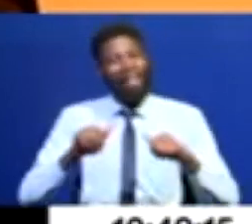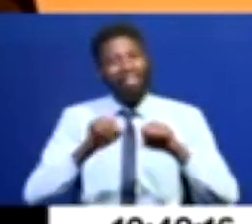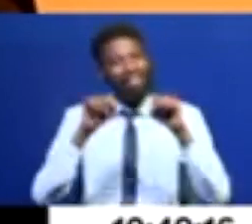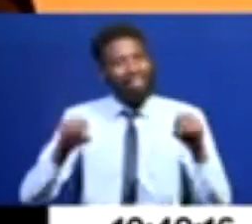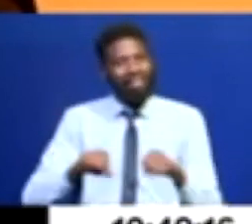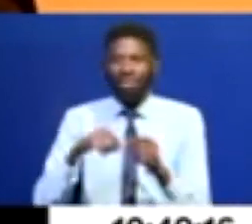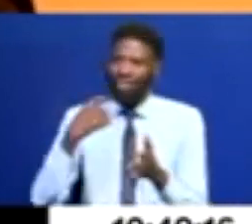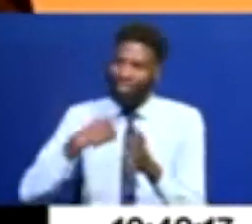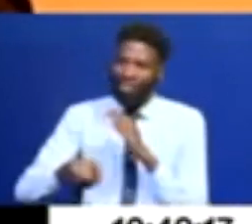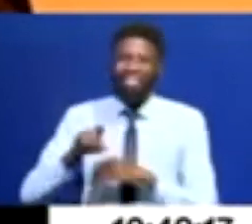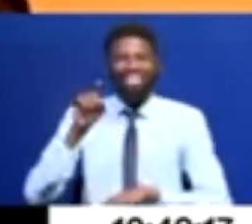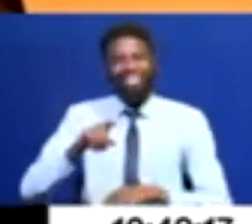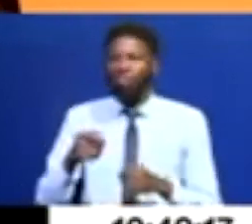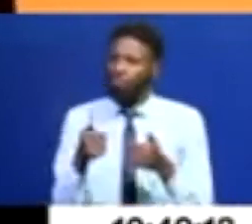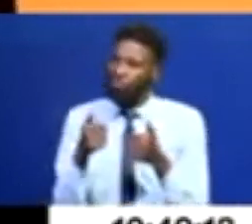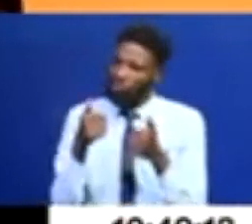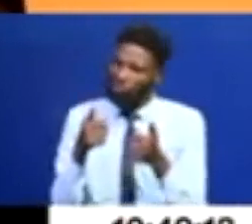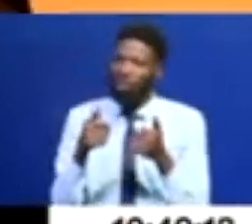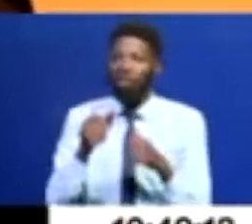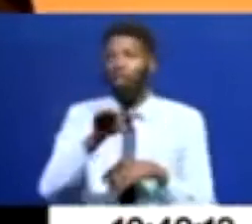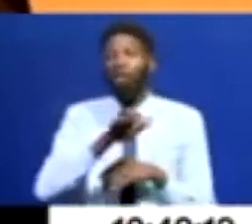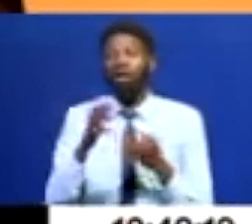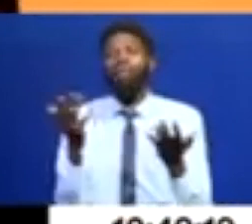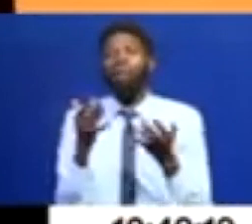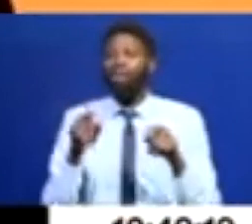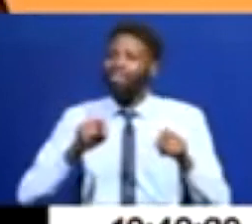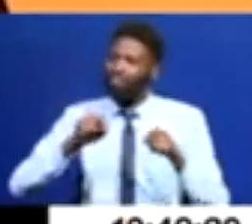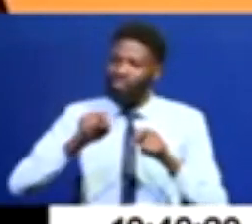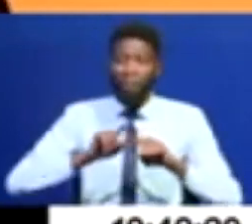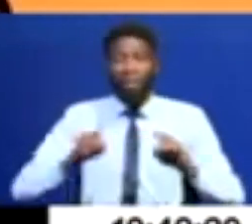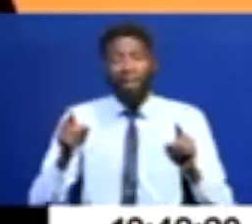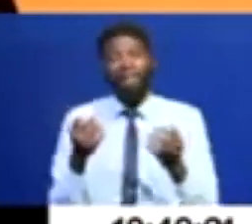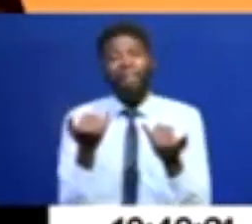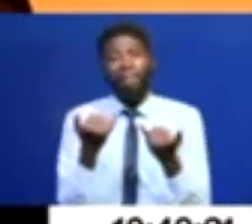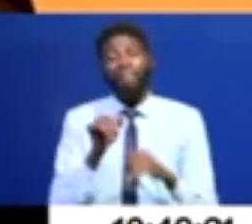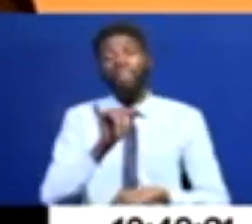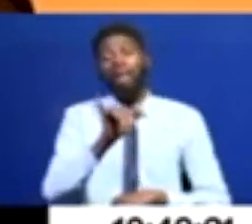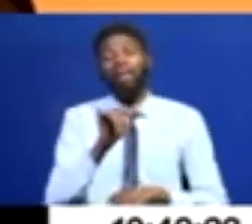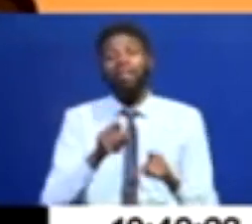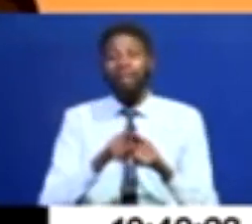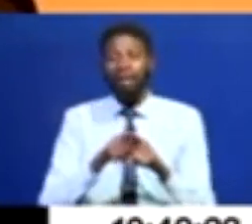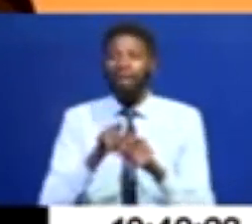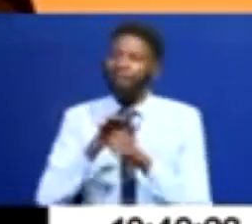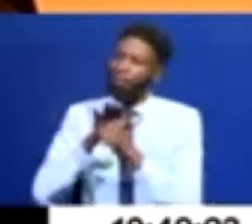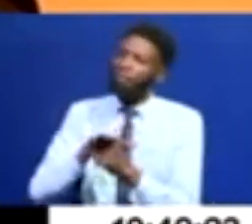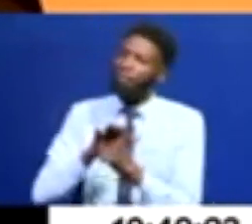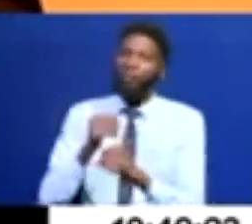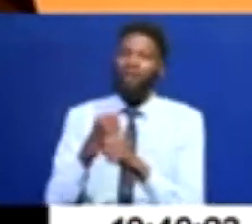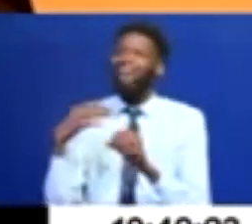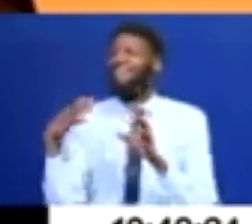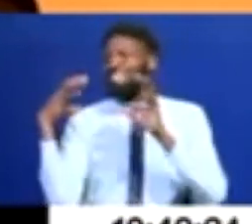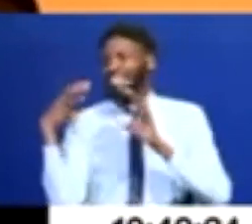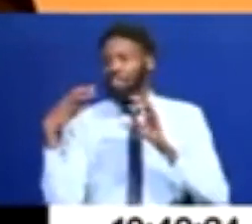should be very good in terms of administration. Mm-hmm. But now this puts a lot of pressure on